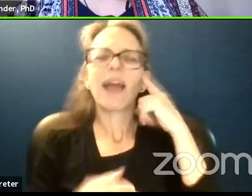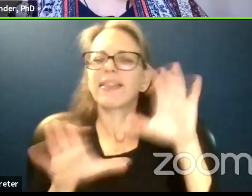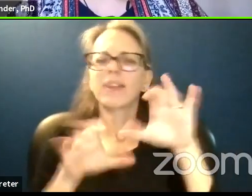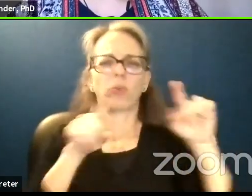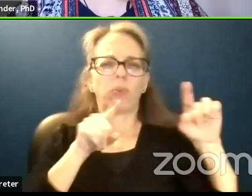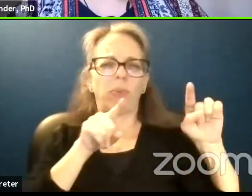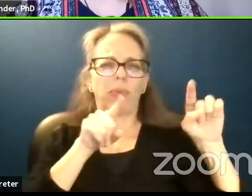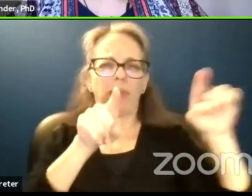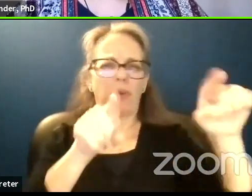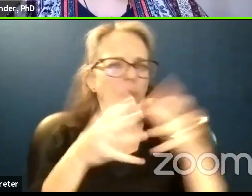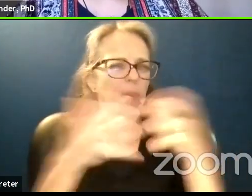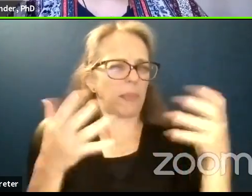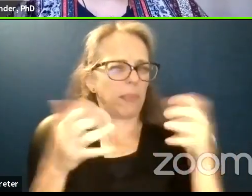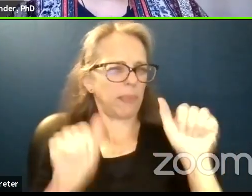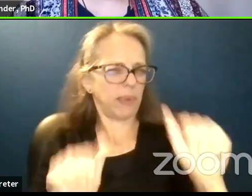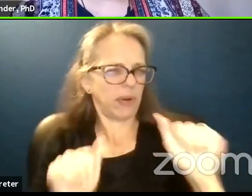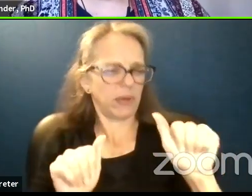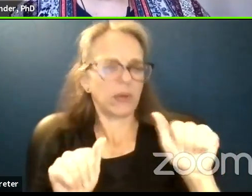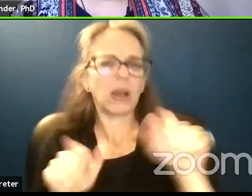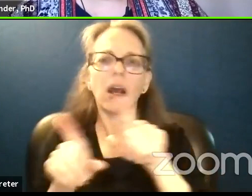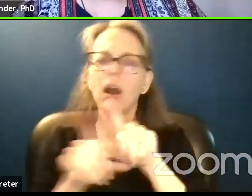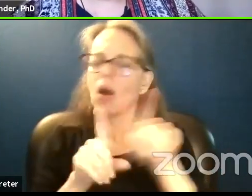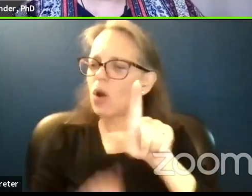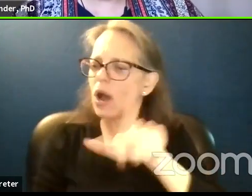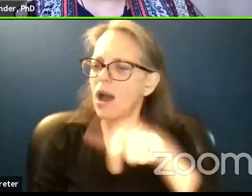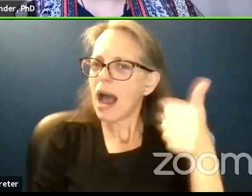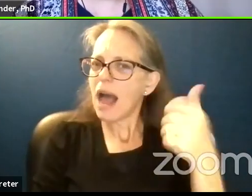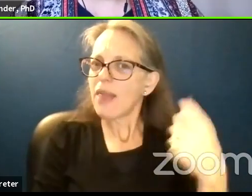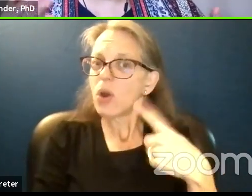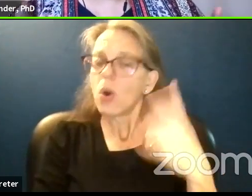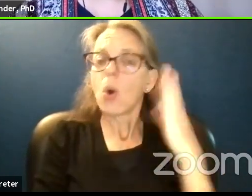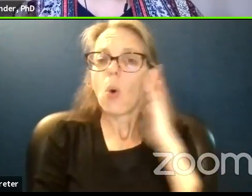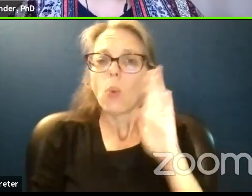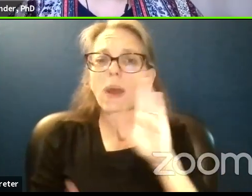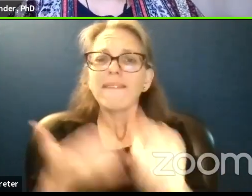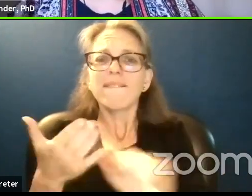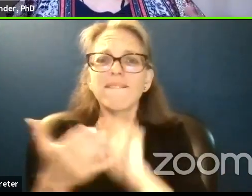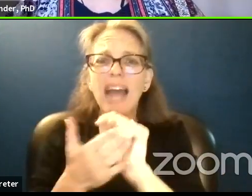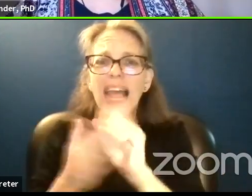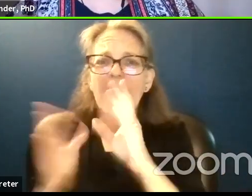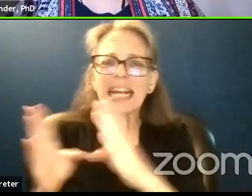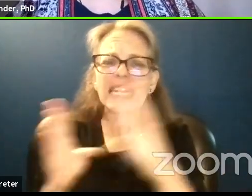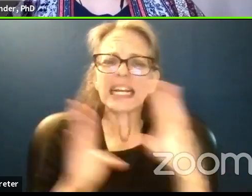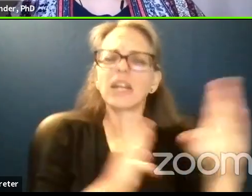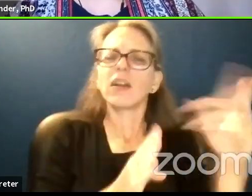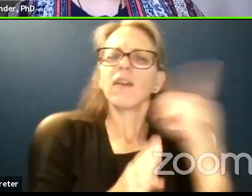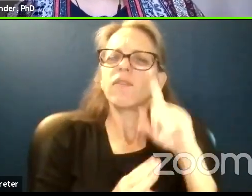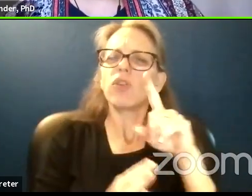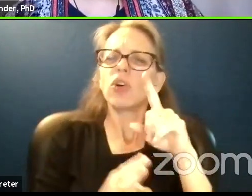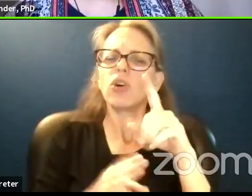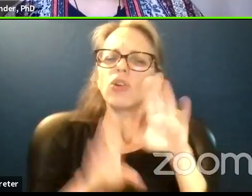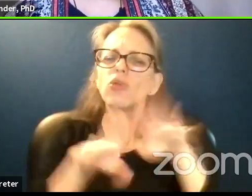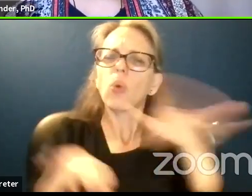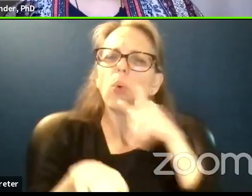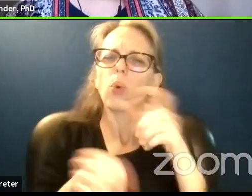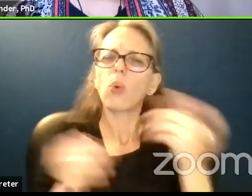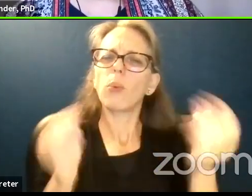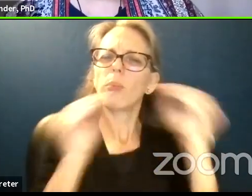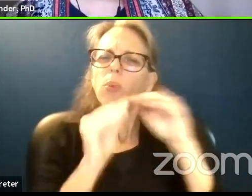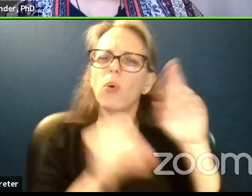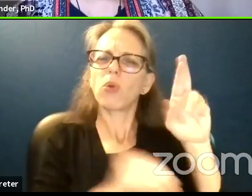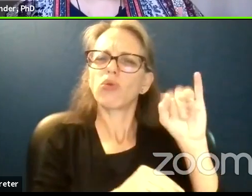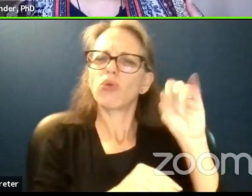Yeah. Okay. And there was another question, if it'll be phased, so kids with higher, you know, risk factors would go first.